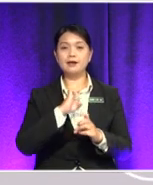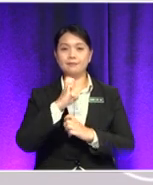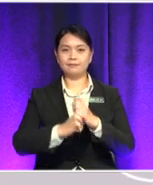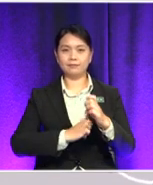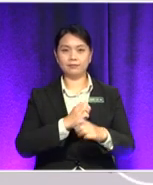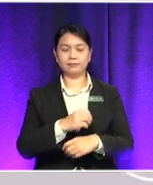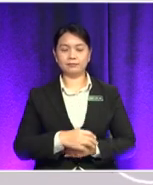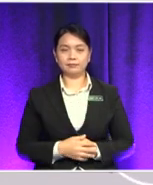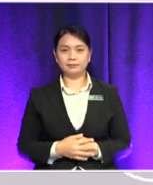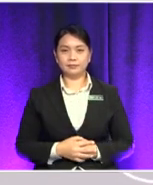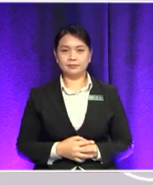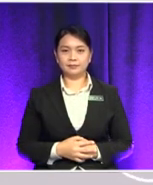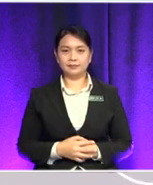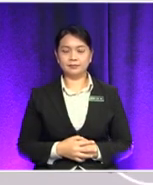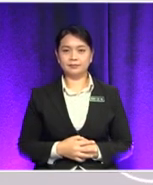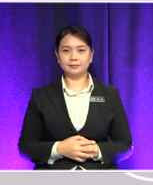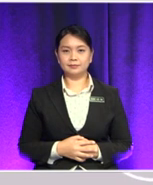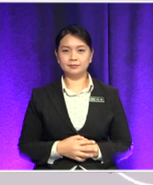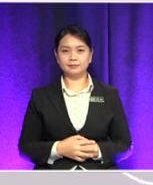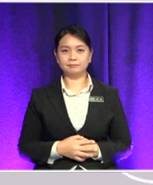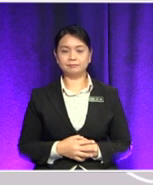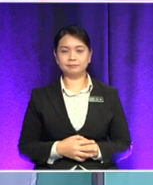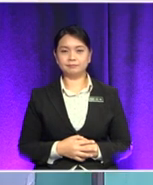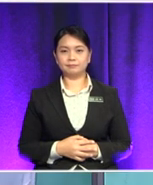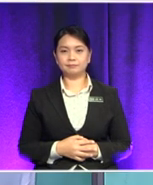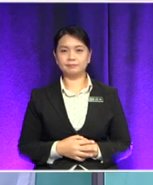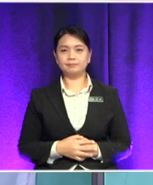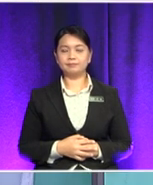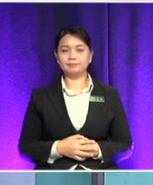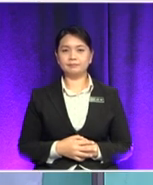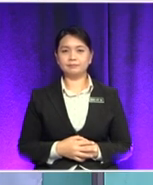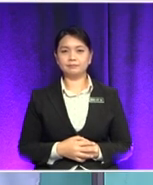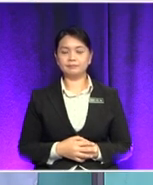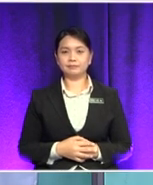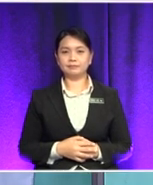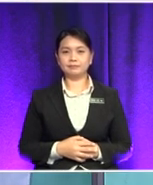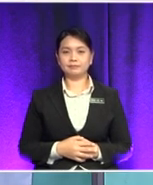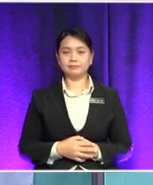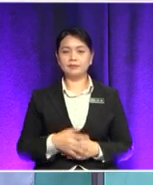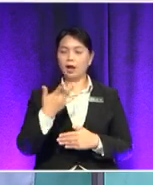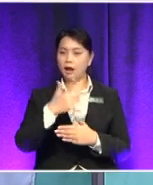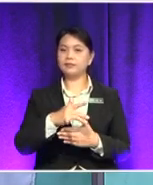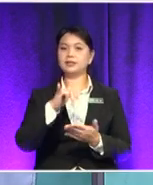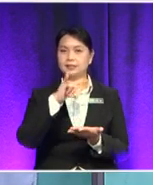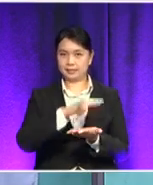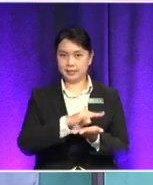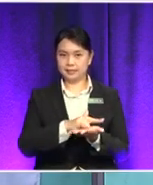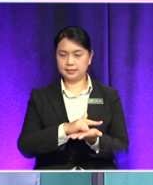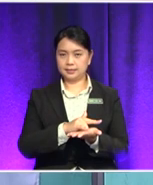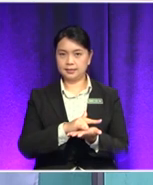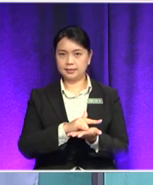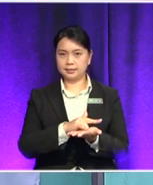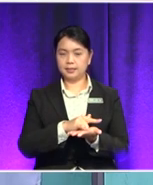job. Wow. That's a good try. So she tried after that for sequence connectors and